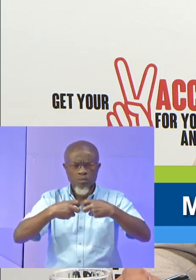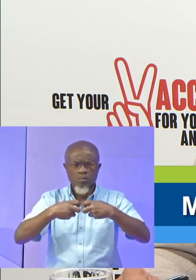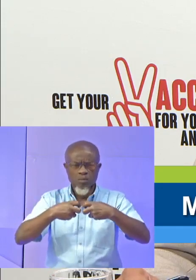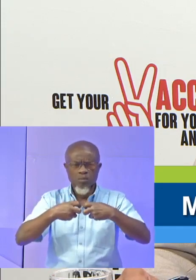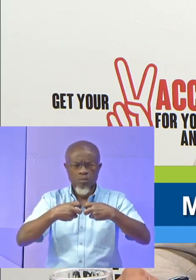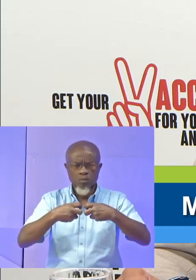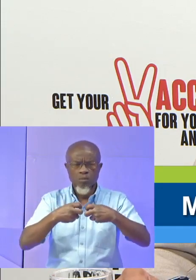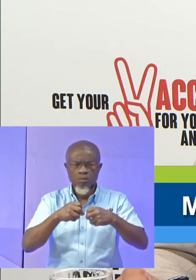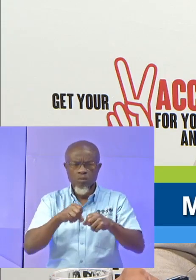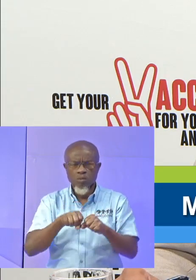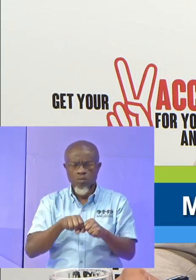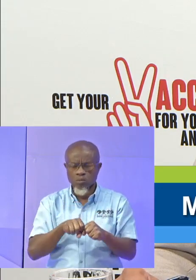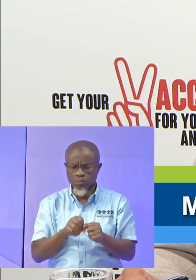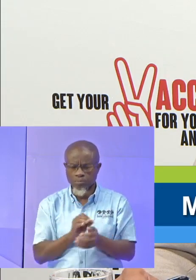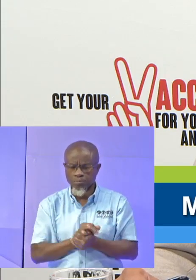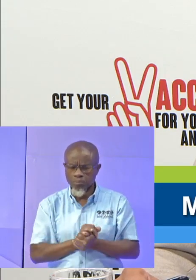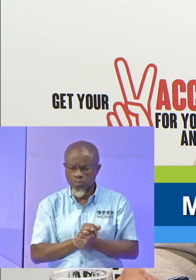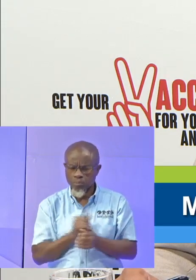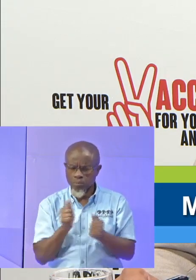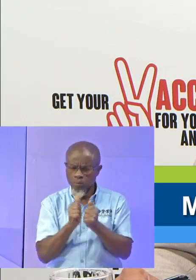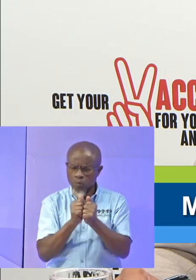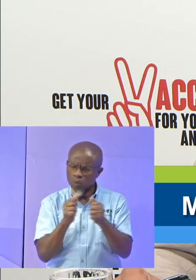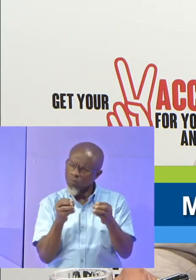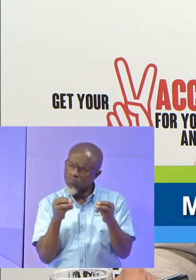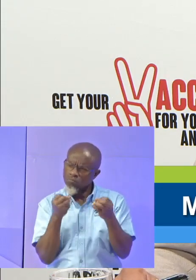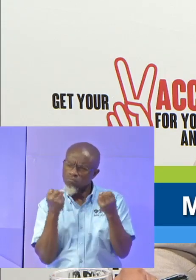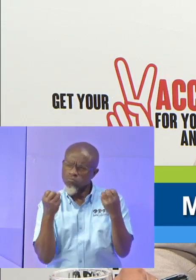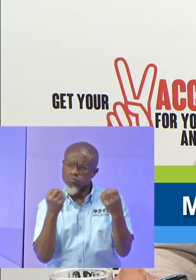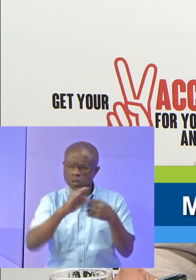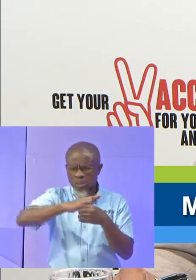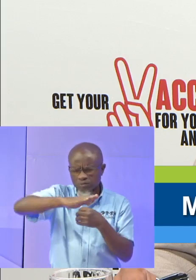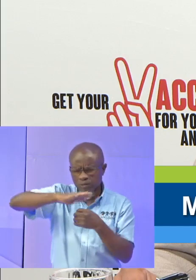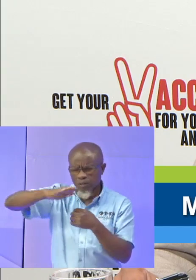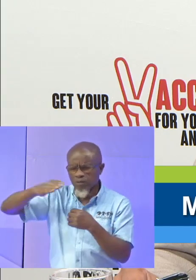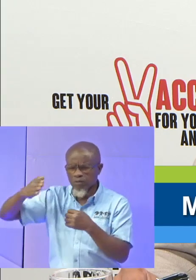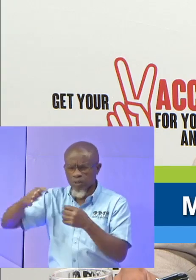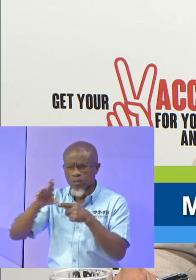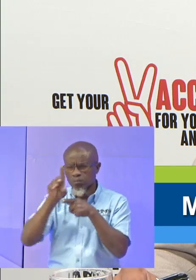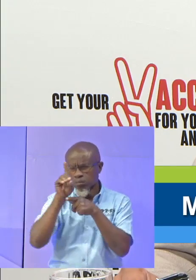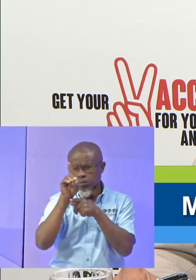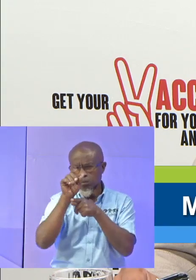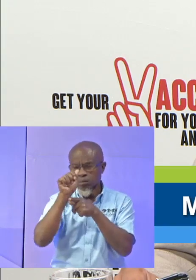on, and that was the major element of the kickback.